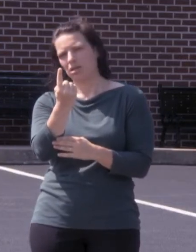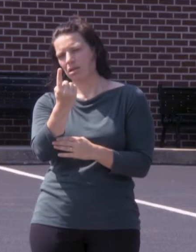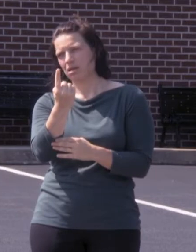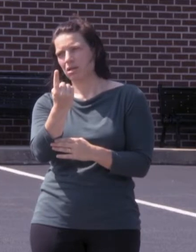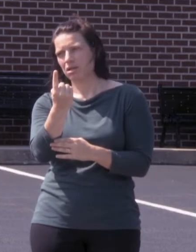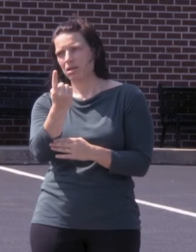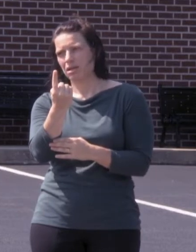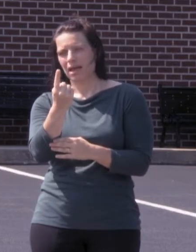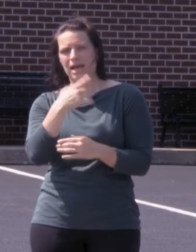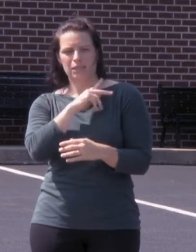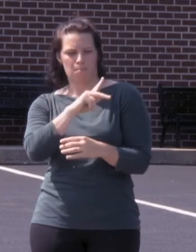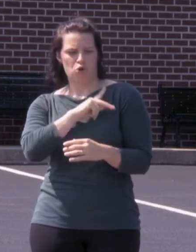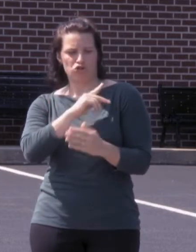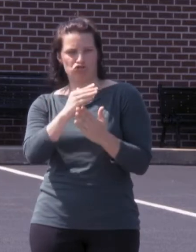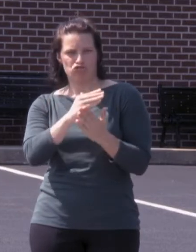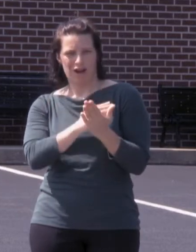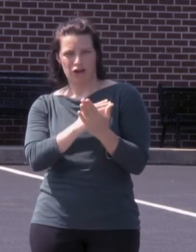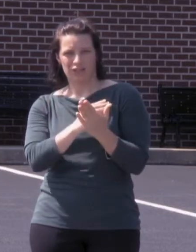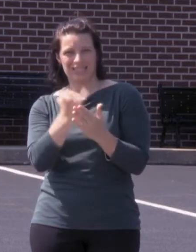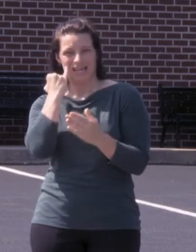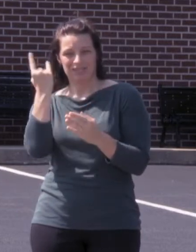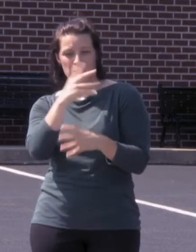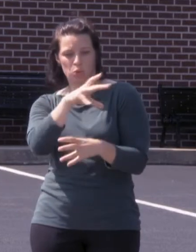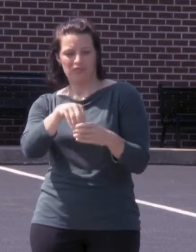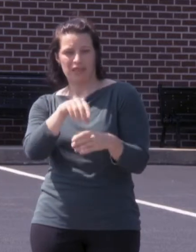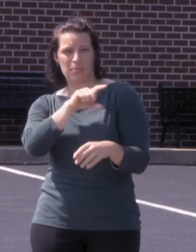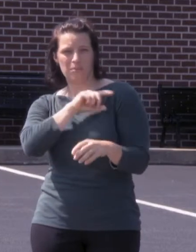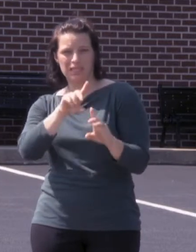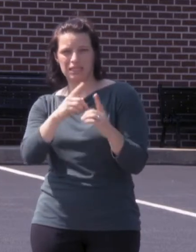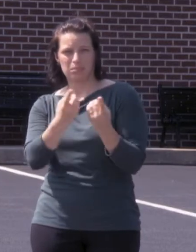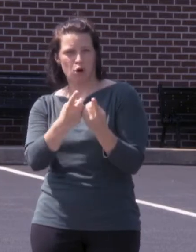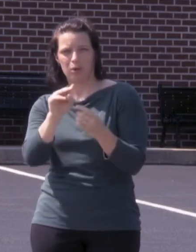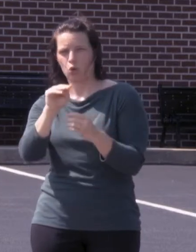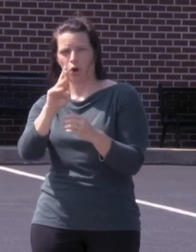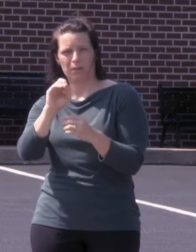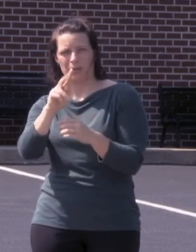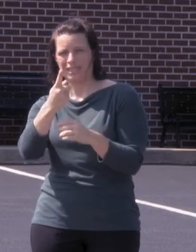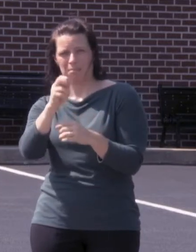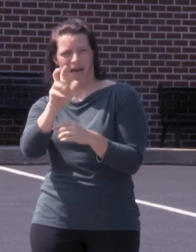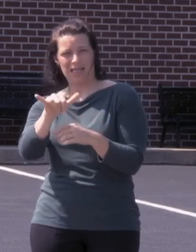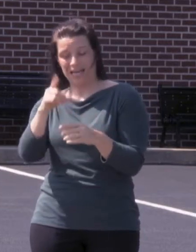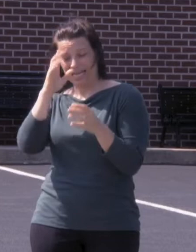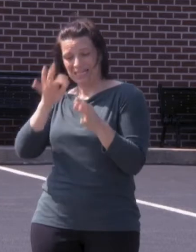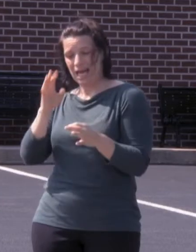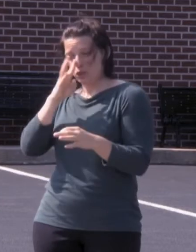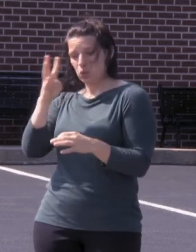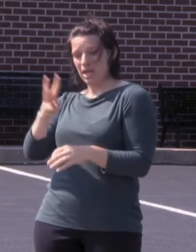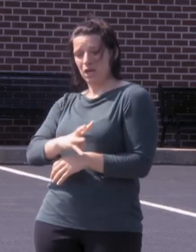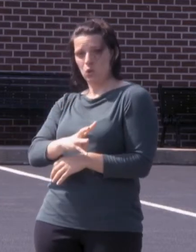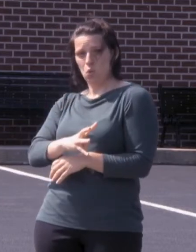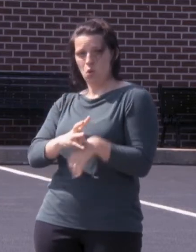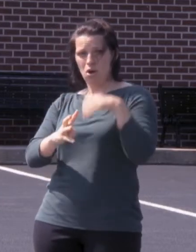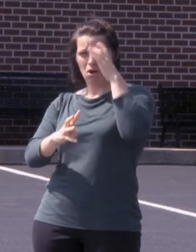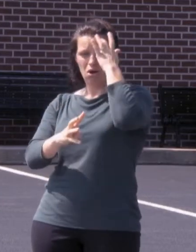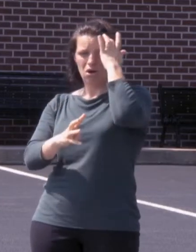these are personnel records, if somebody in a police department in some municipality decides to ignore